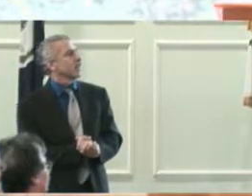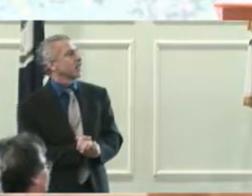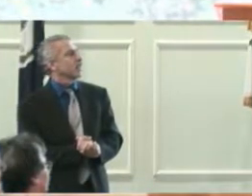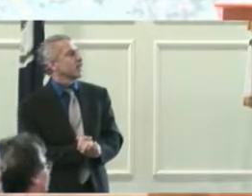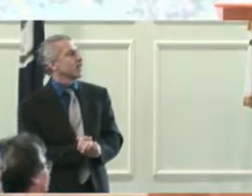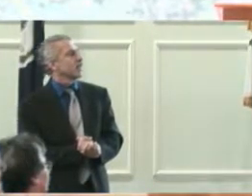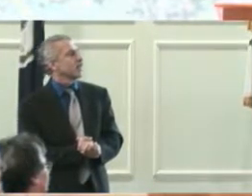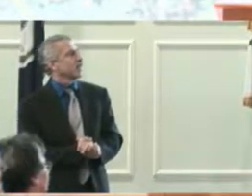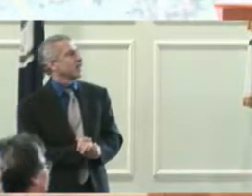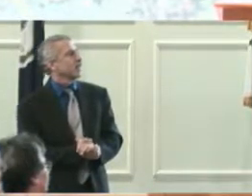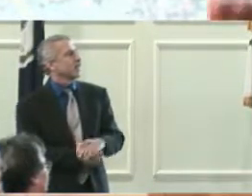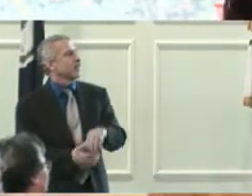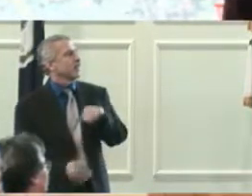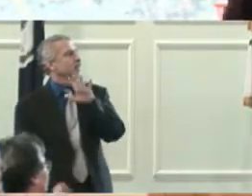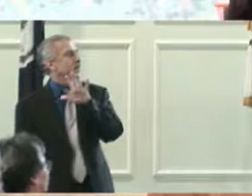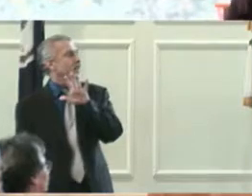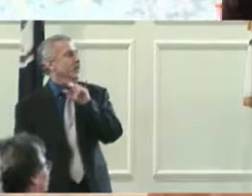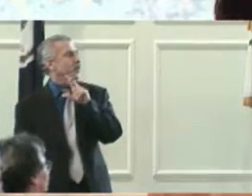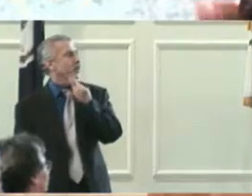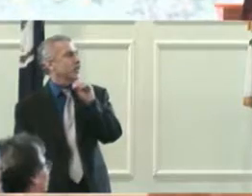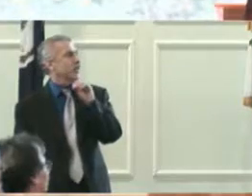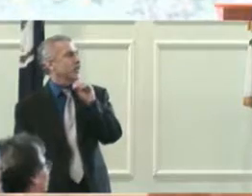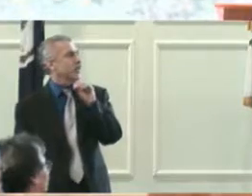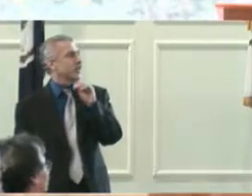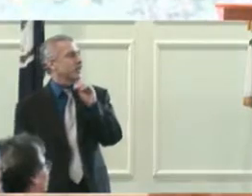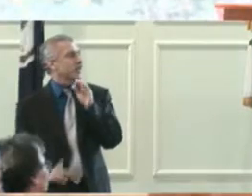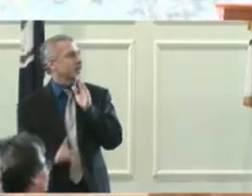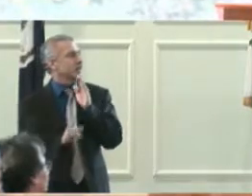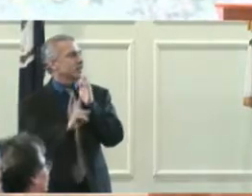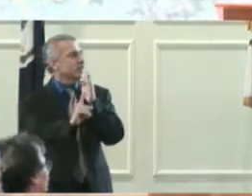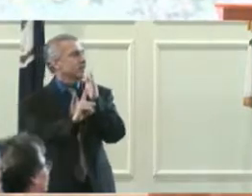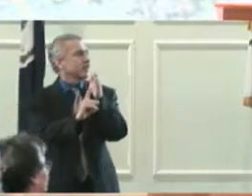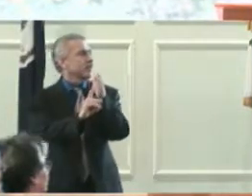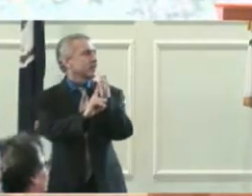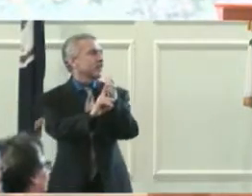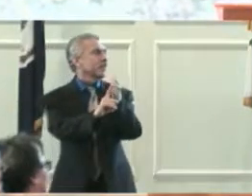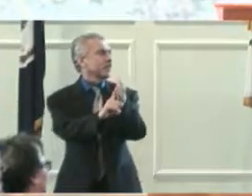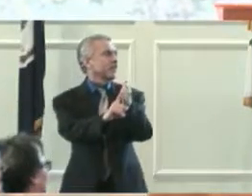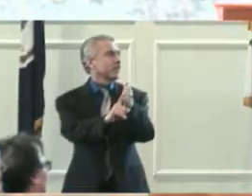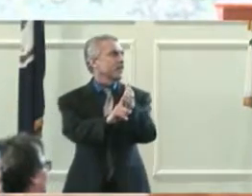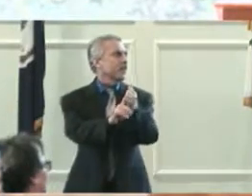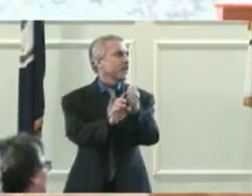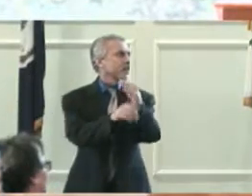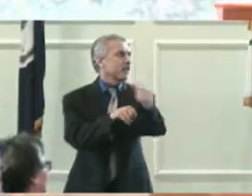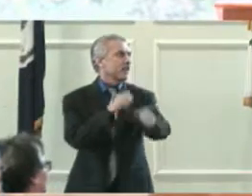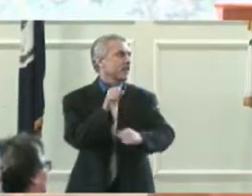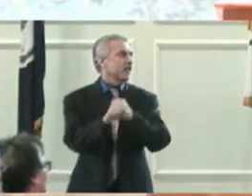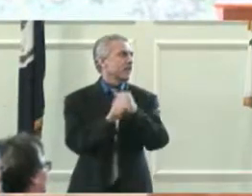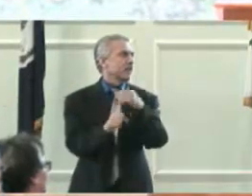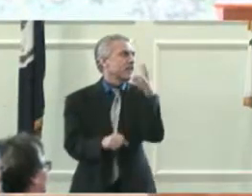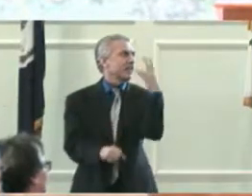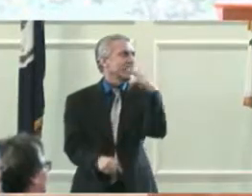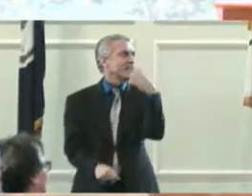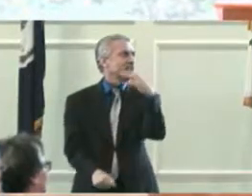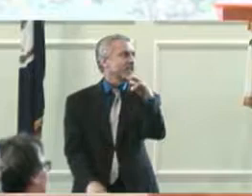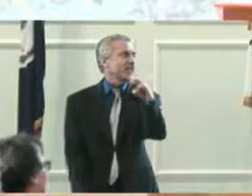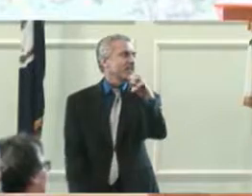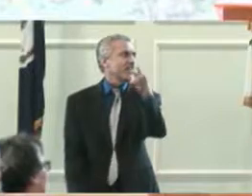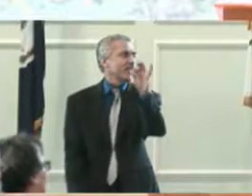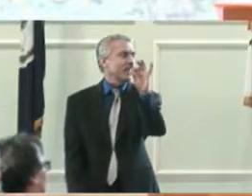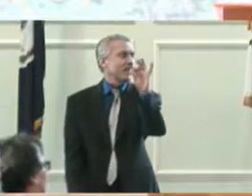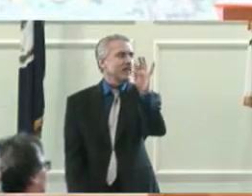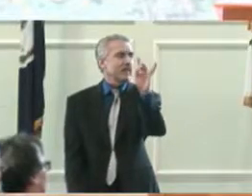538, and you count 1,260 years later, you come to the year 1798. So